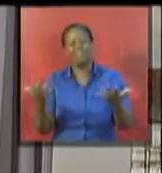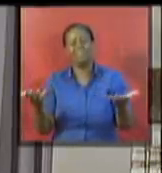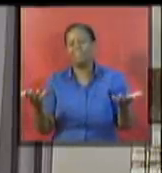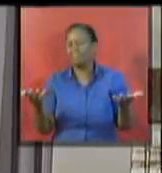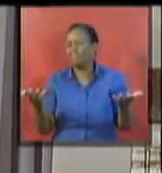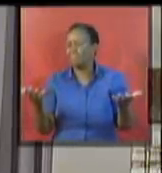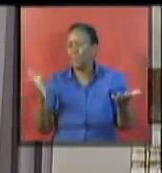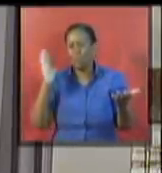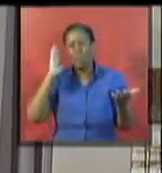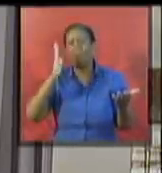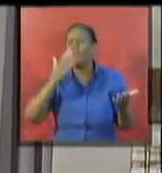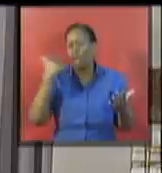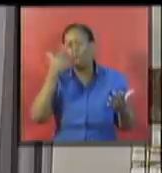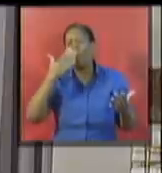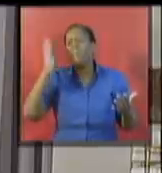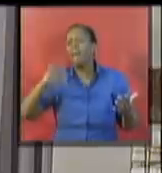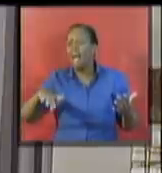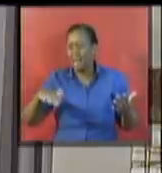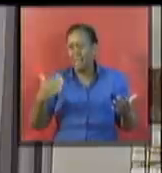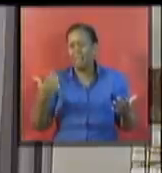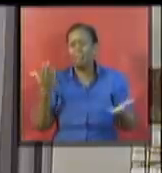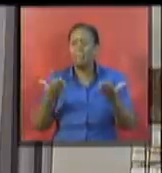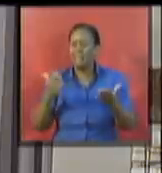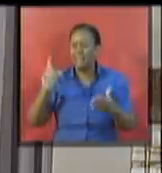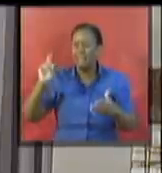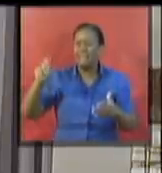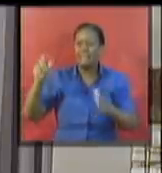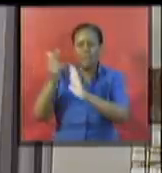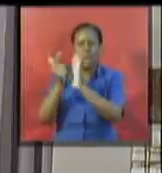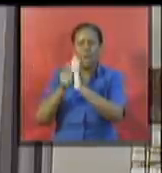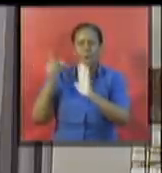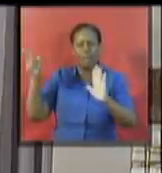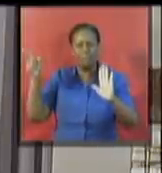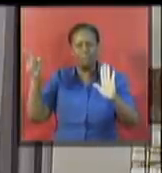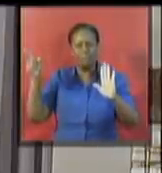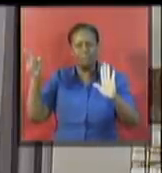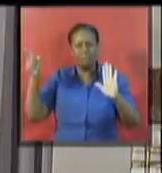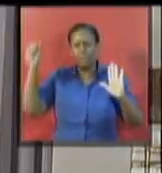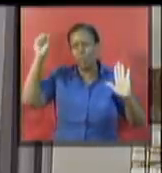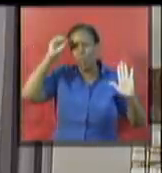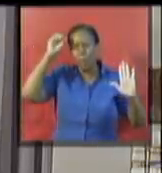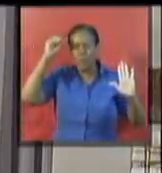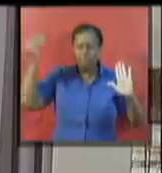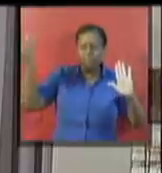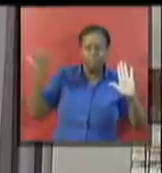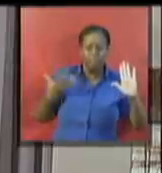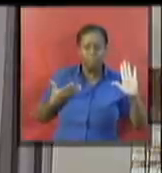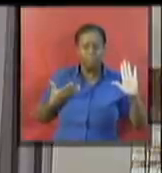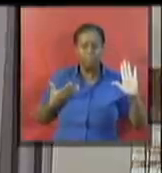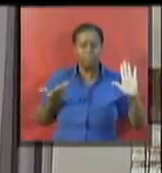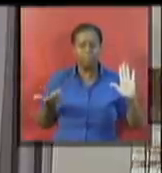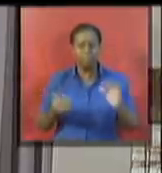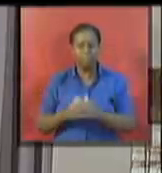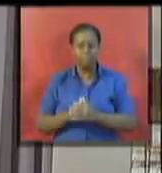agree, it may need some clarification, but in the interim, I have just read from 2 scholarly